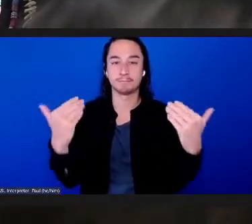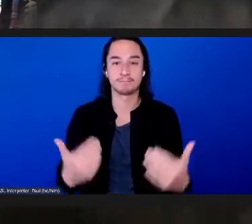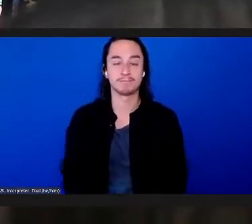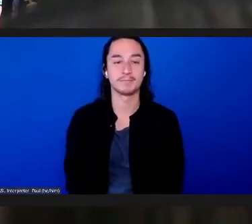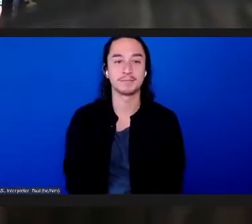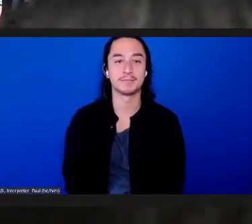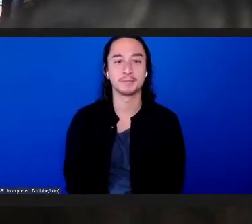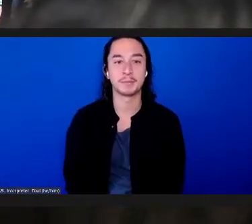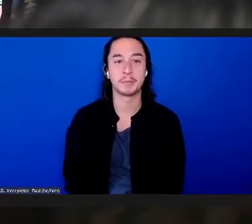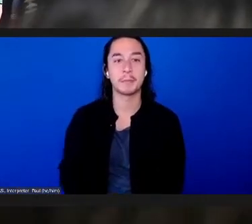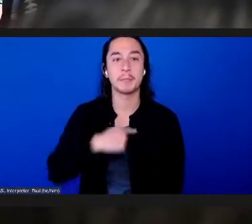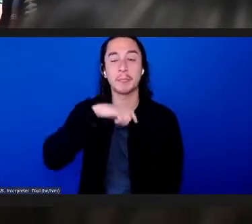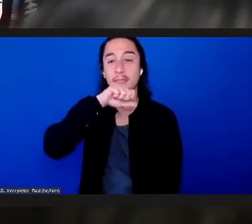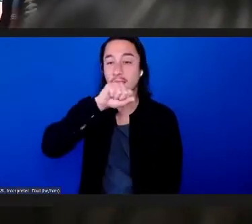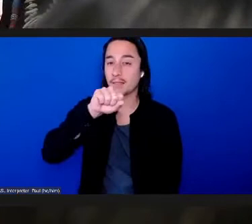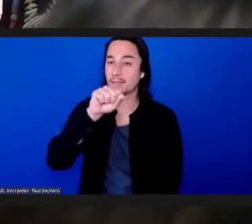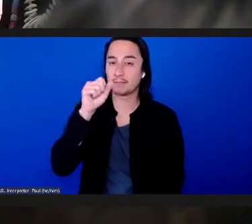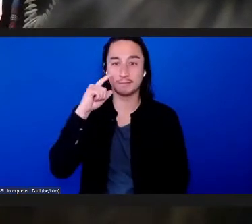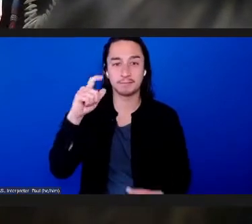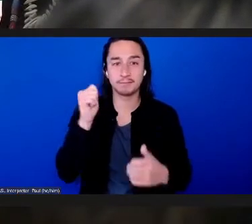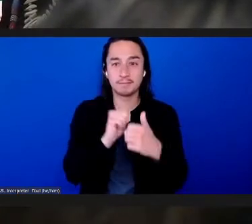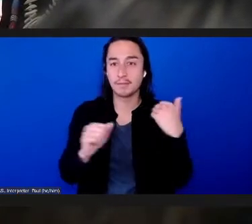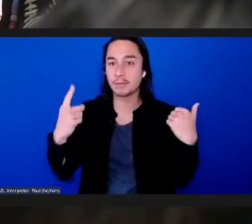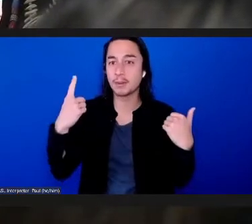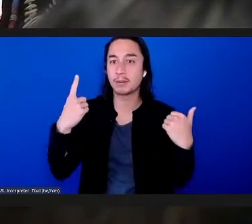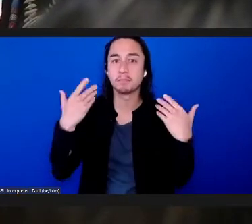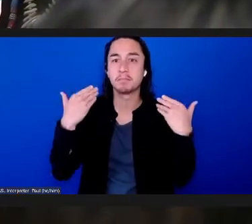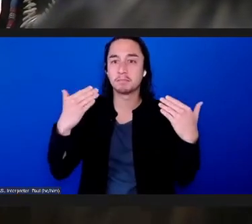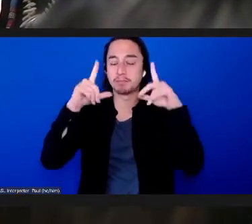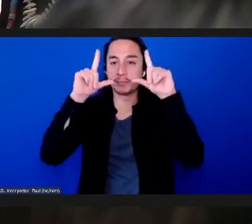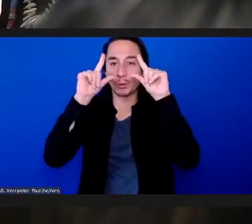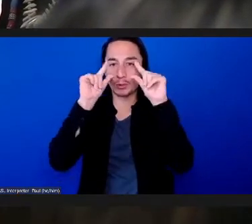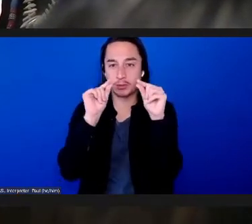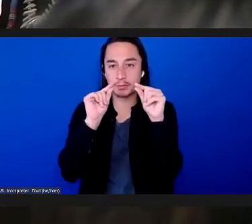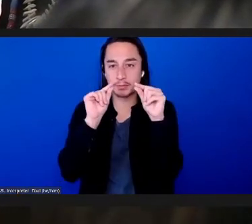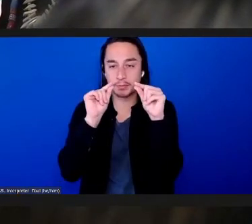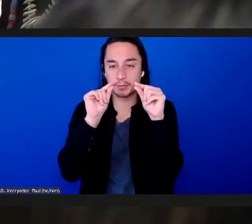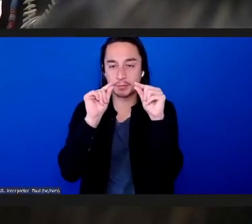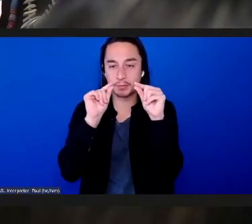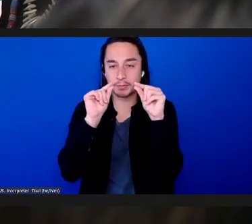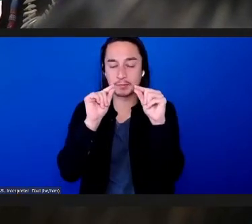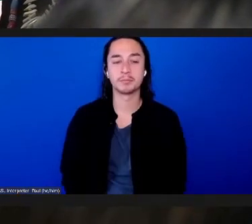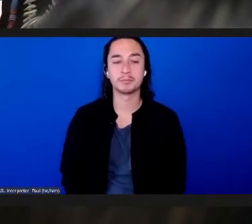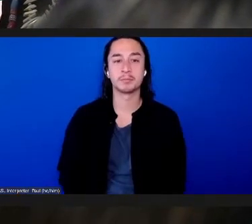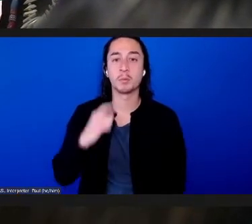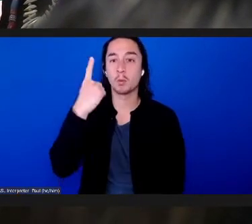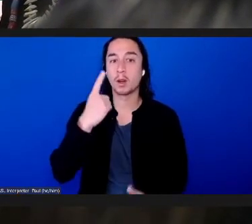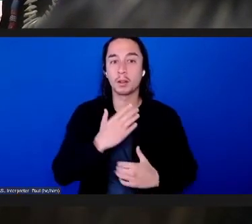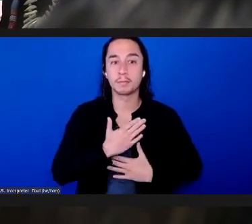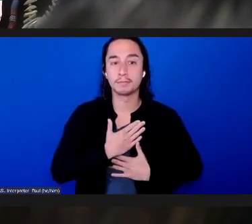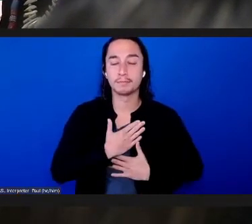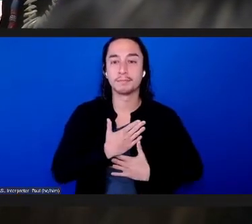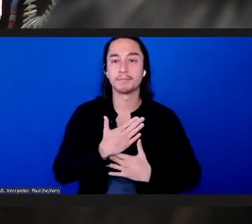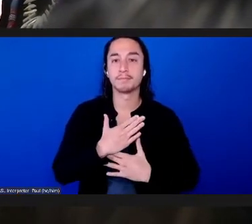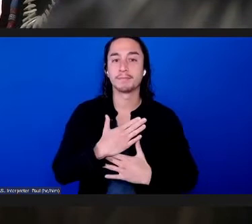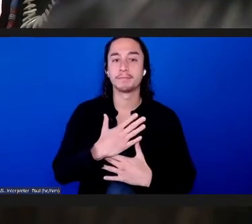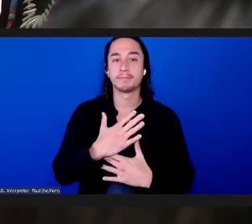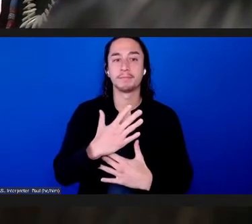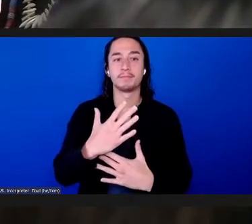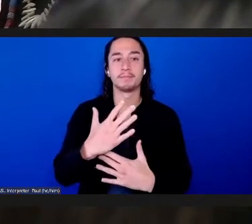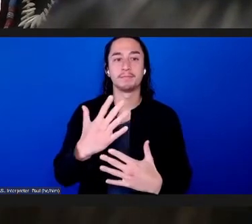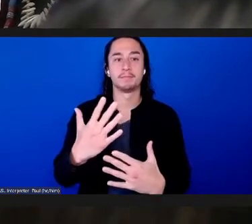And I would love for all of us to close our eyes and take one deep breath in